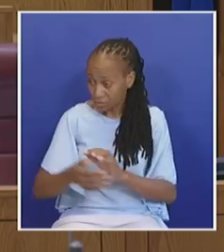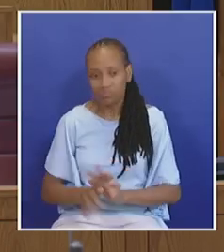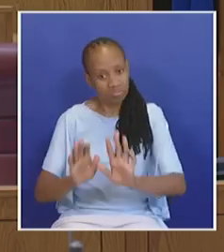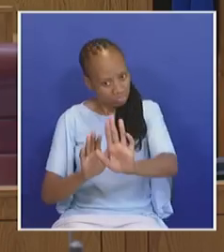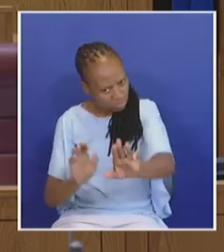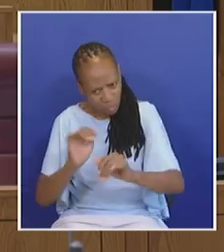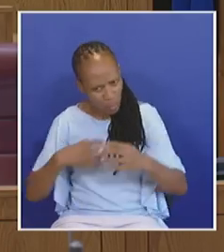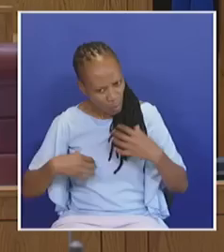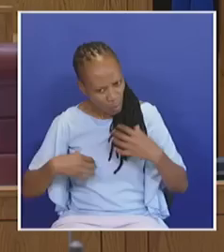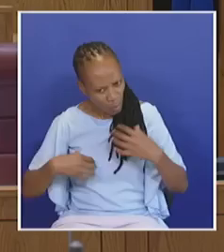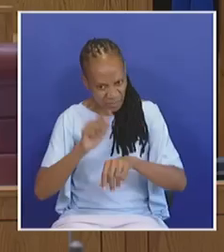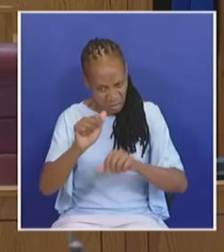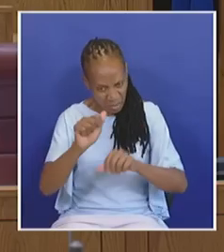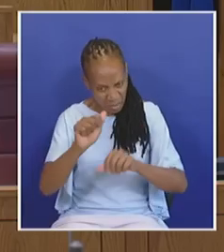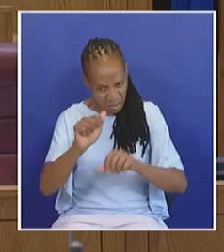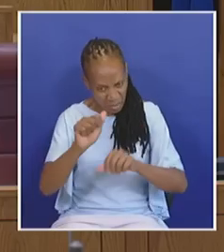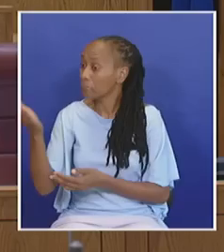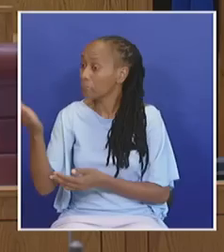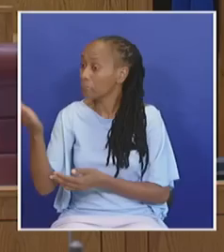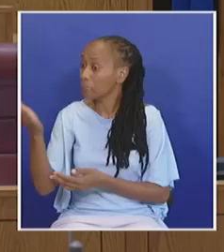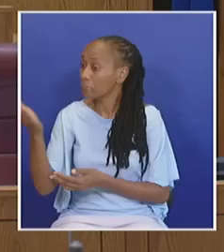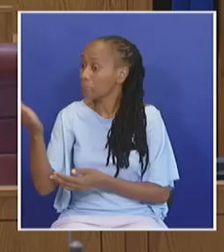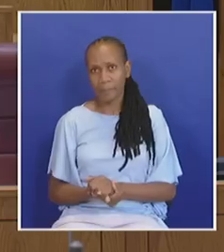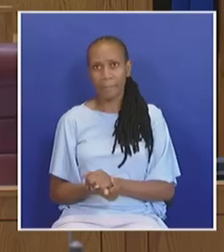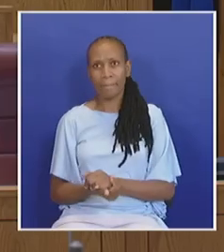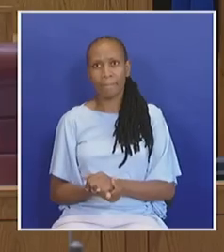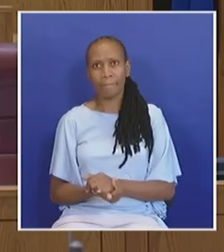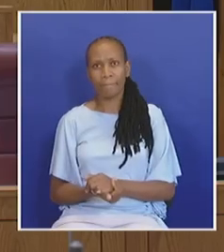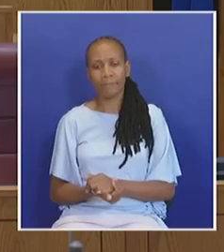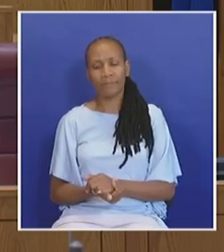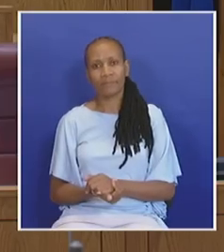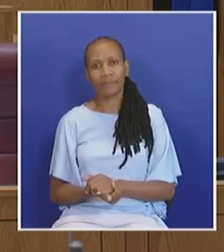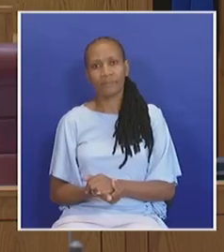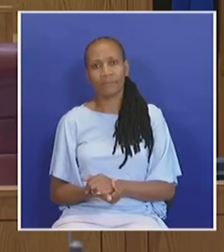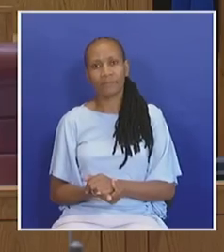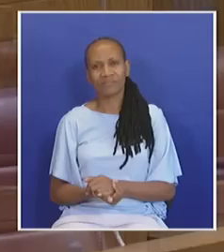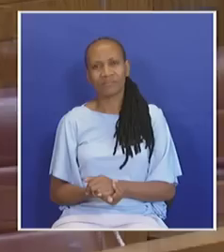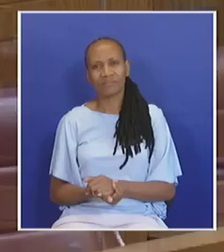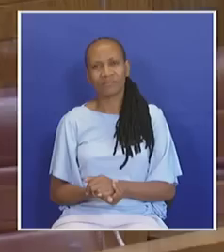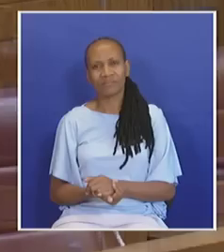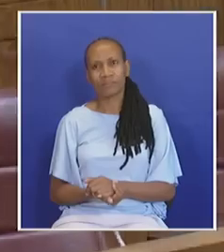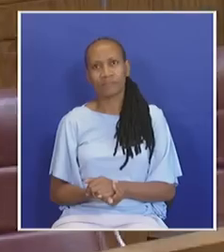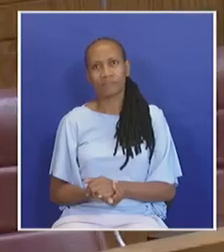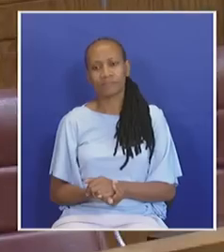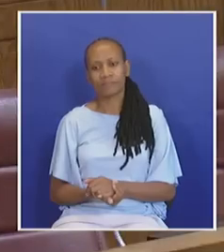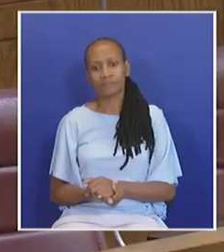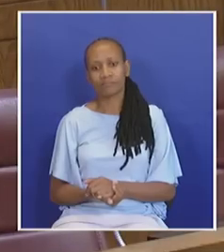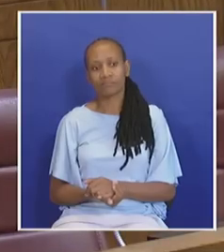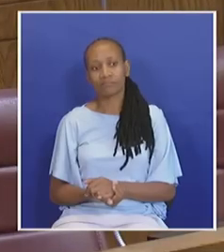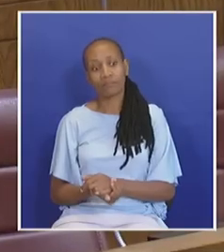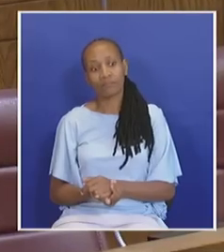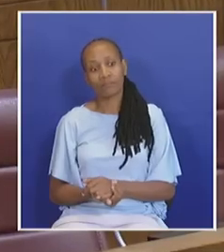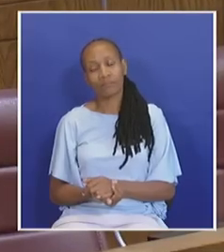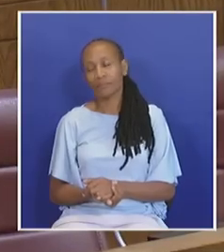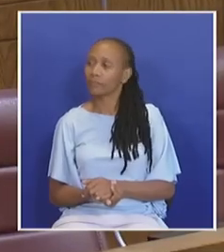be safe. Honorable Mokhosi. Right, let's hear you, lady. Ne ke kopa gore o mpoletse Honorable Isaka ka gore ke utlwa a re open code a